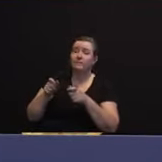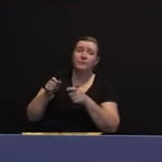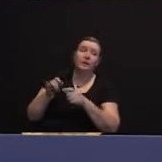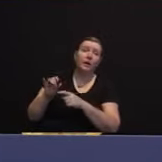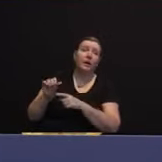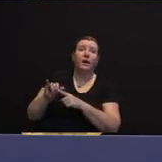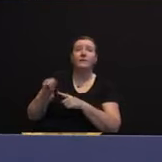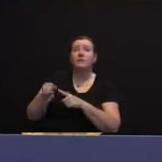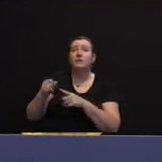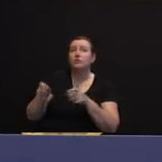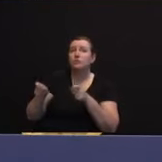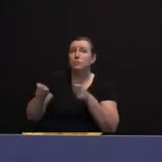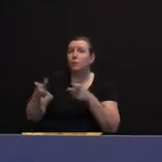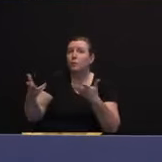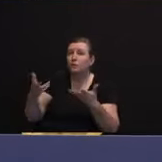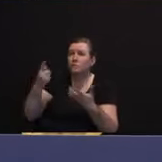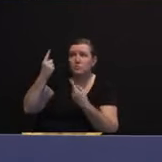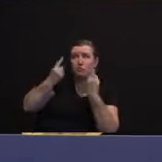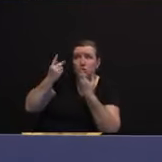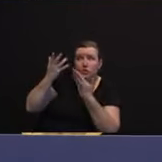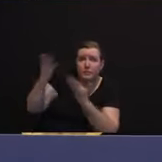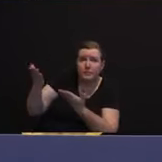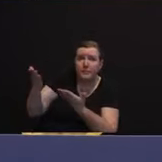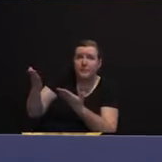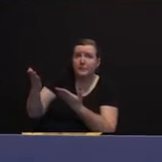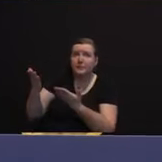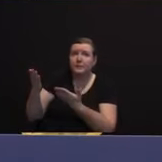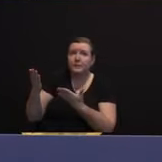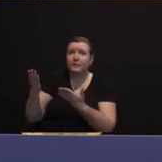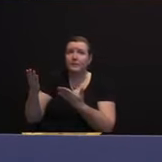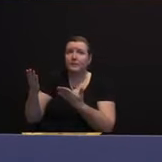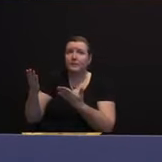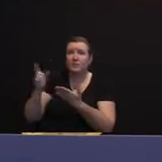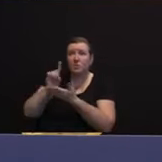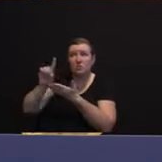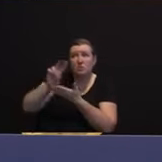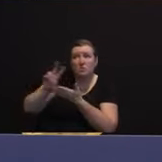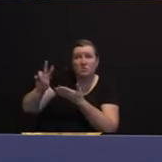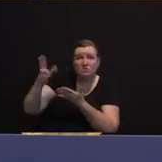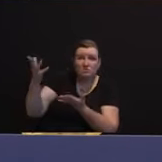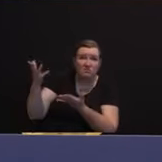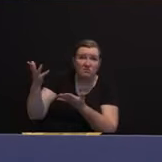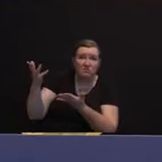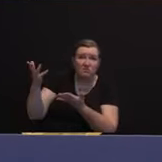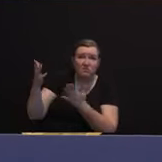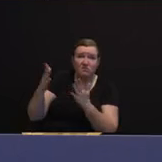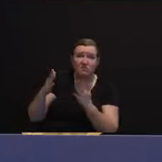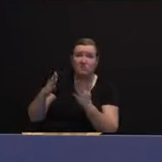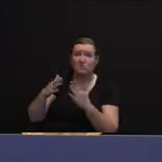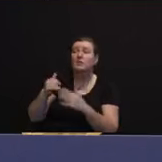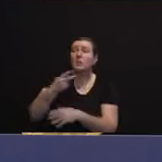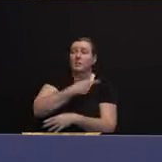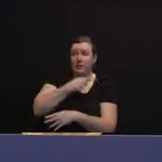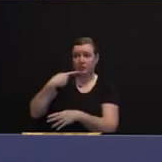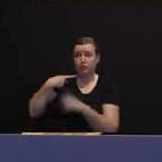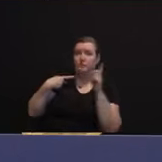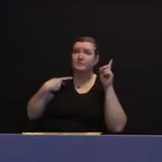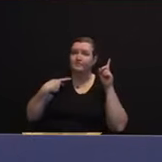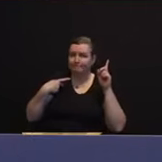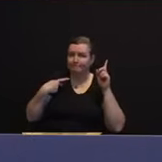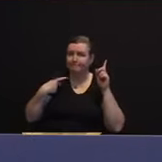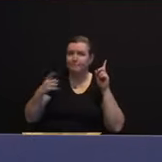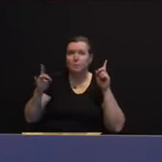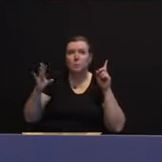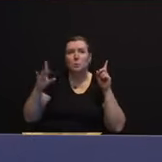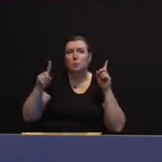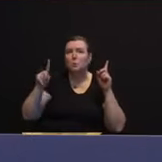weeks? The city of Paterson is seeing its highest number of shootings in a decade. 143 people have been shot this